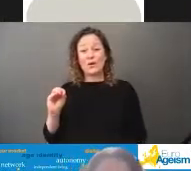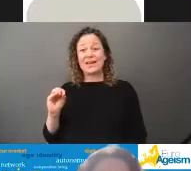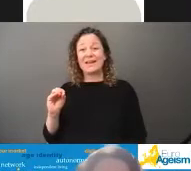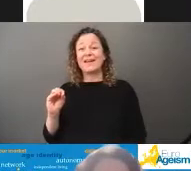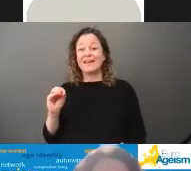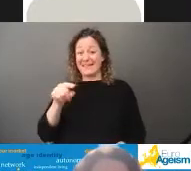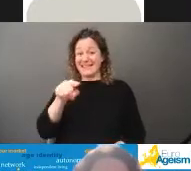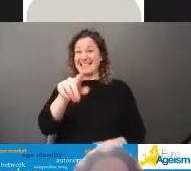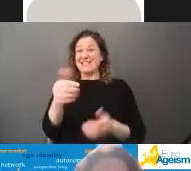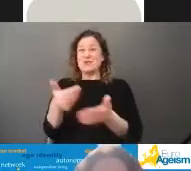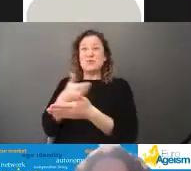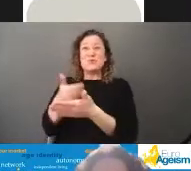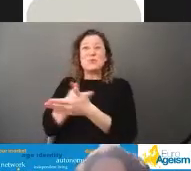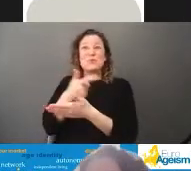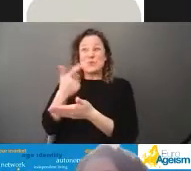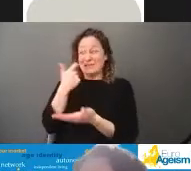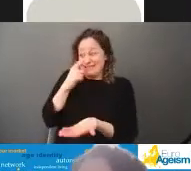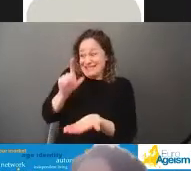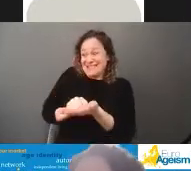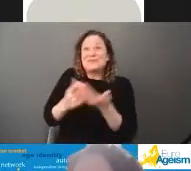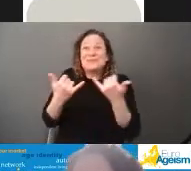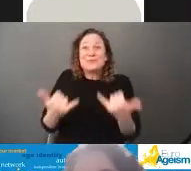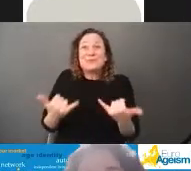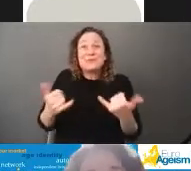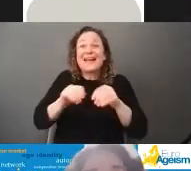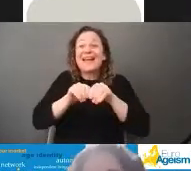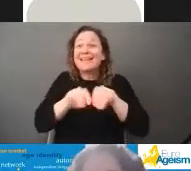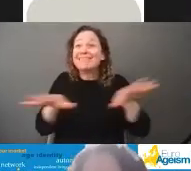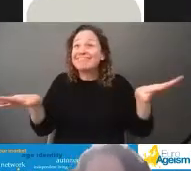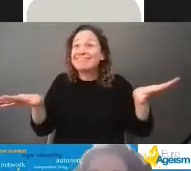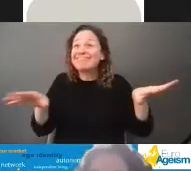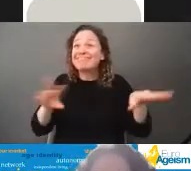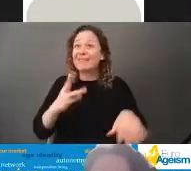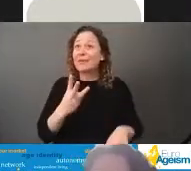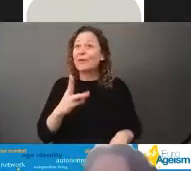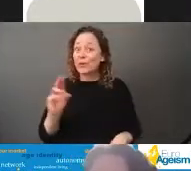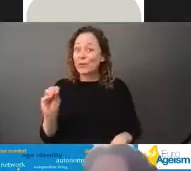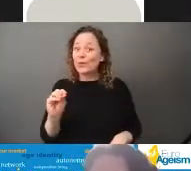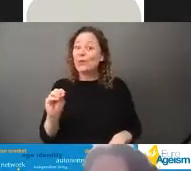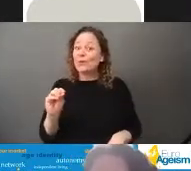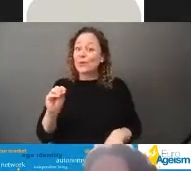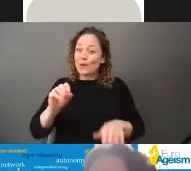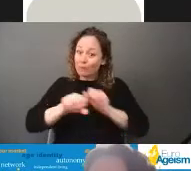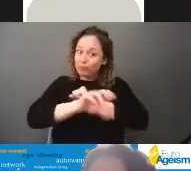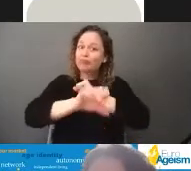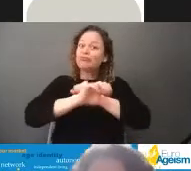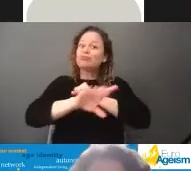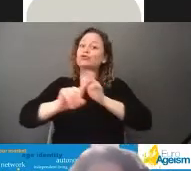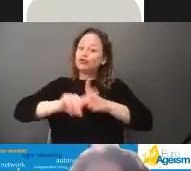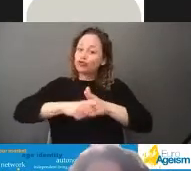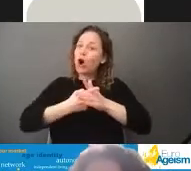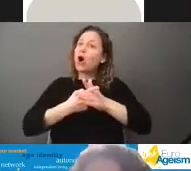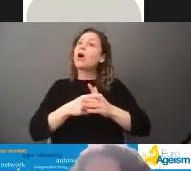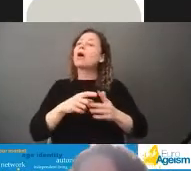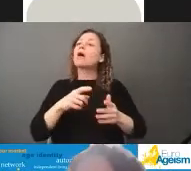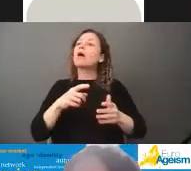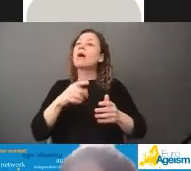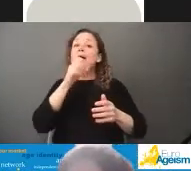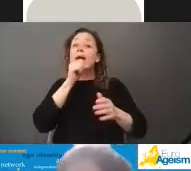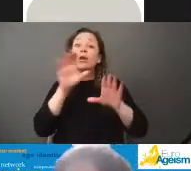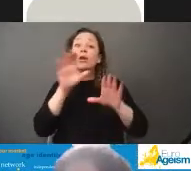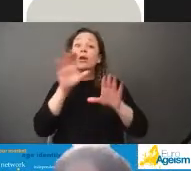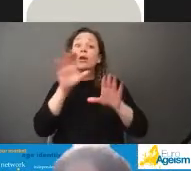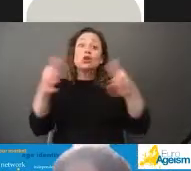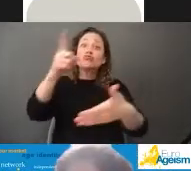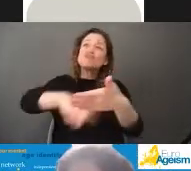very optimistic. Today is the launch of the WHO campaign, and I hope that actually this pandemic that has done quite a lot